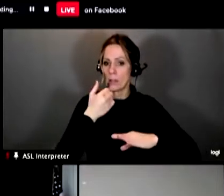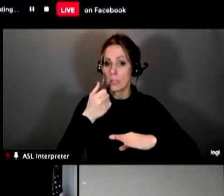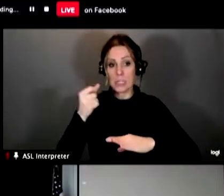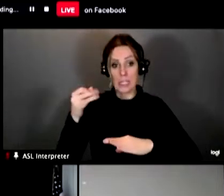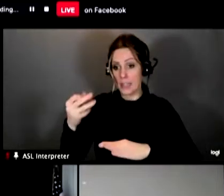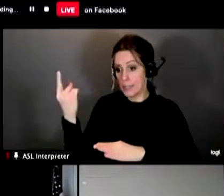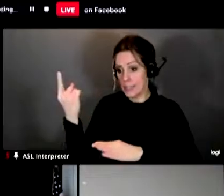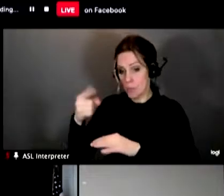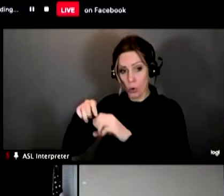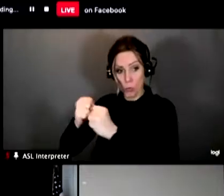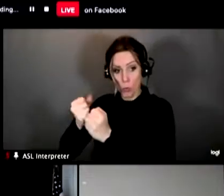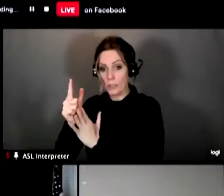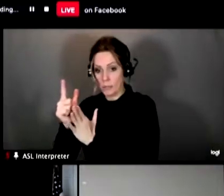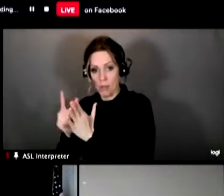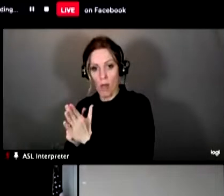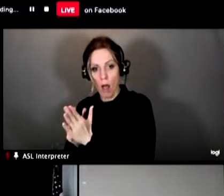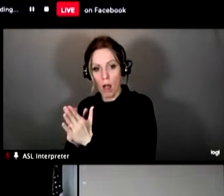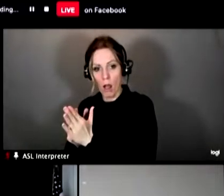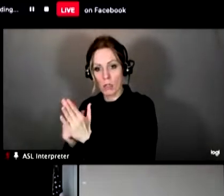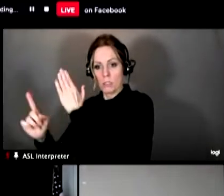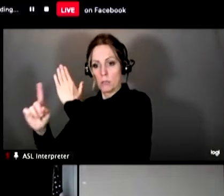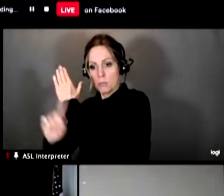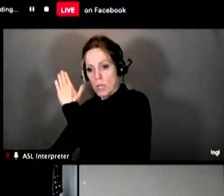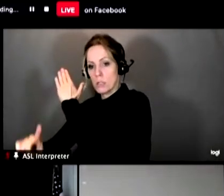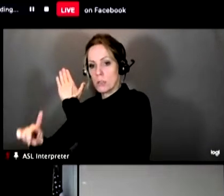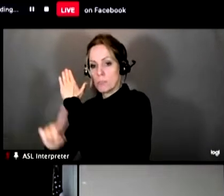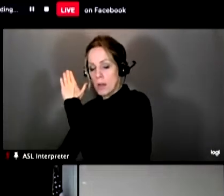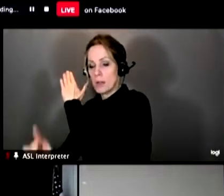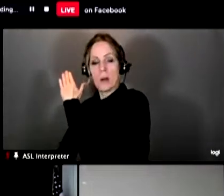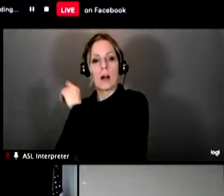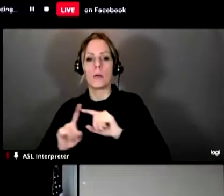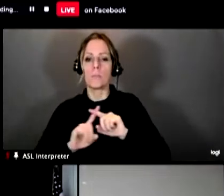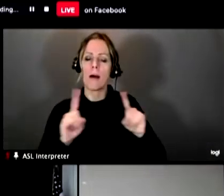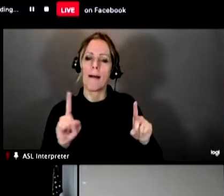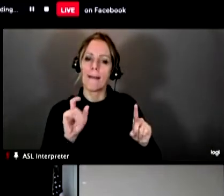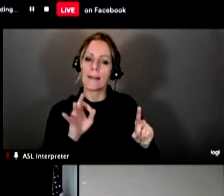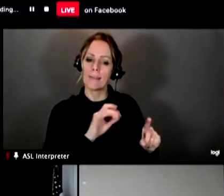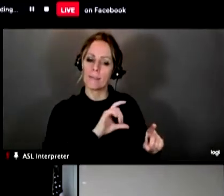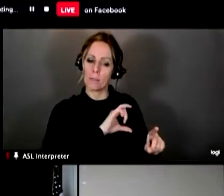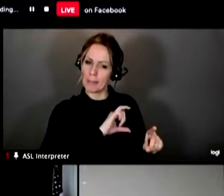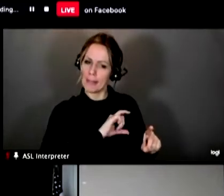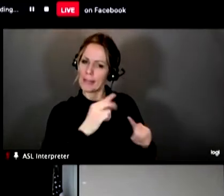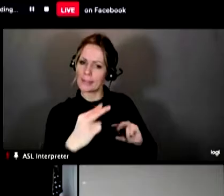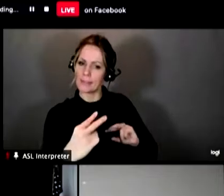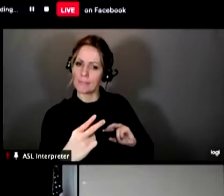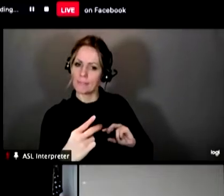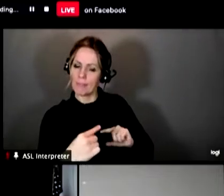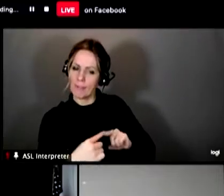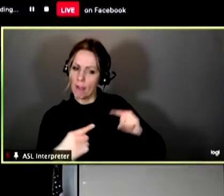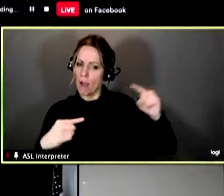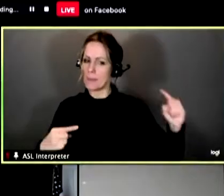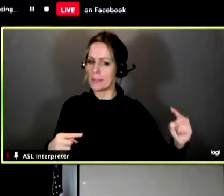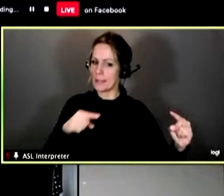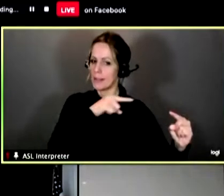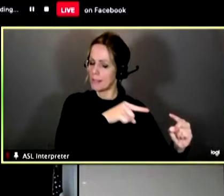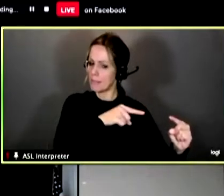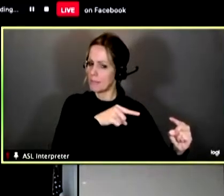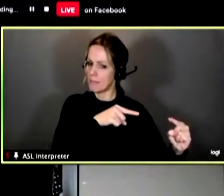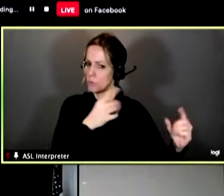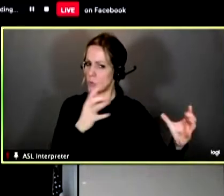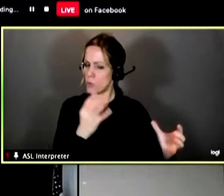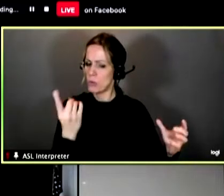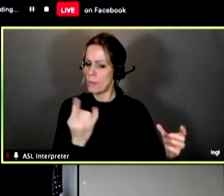criminals that break the law, but we don't have a lot of accountability on the other side. We have a lot of protections on the other side